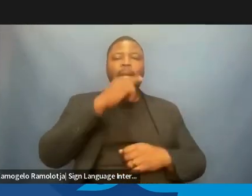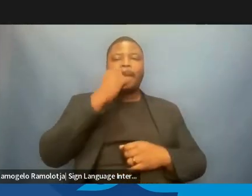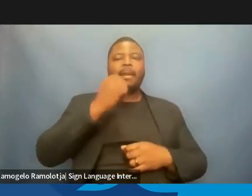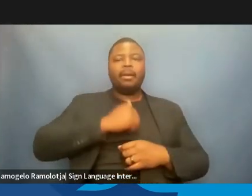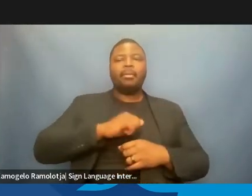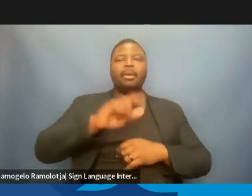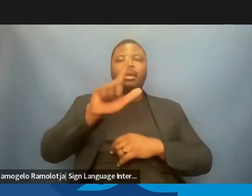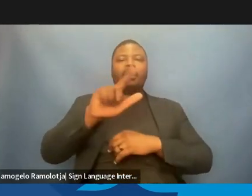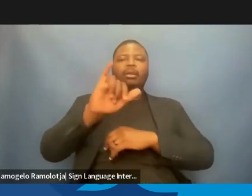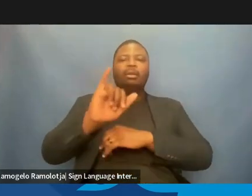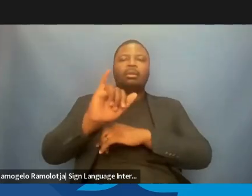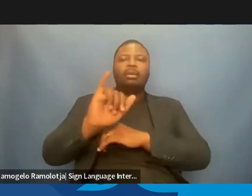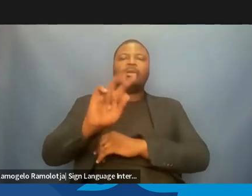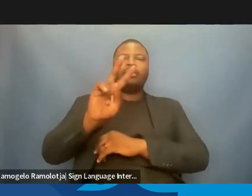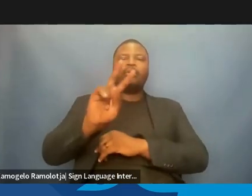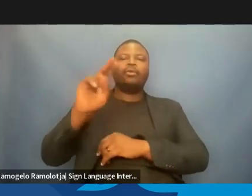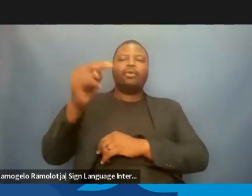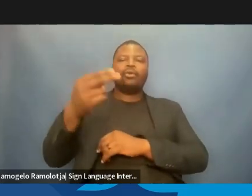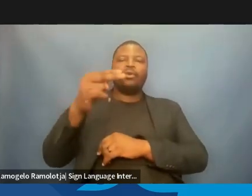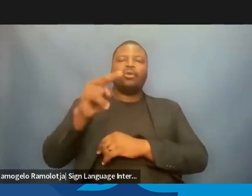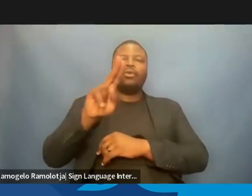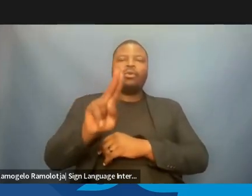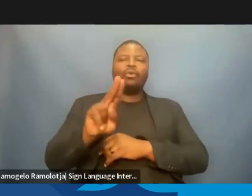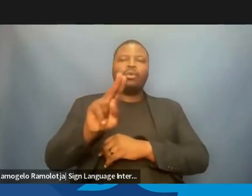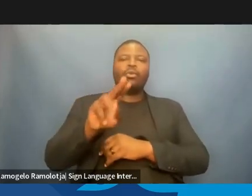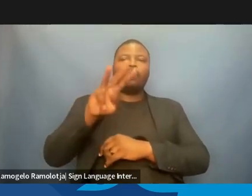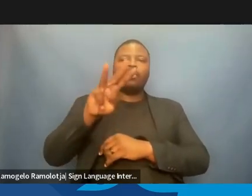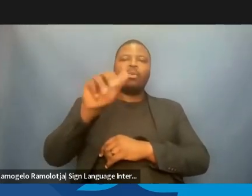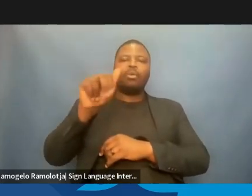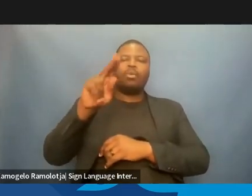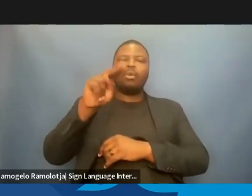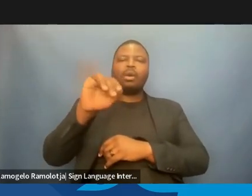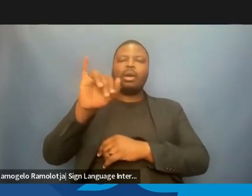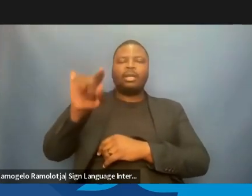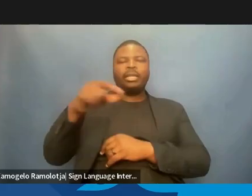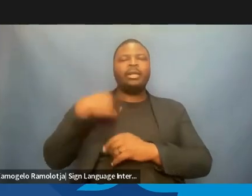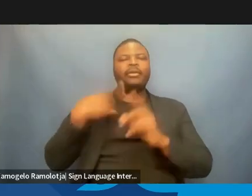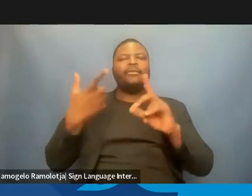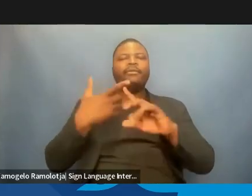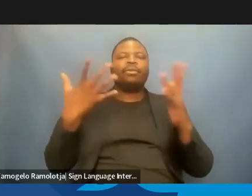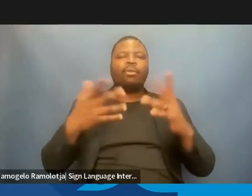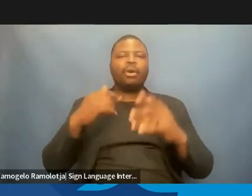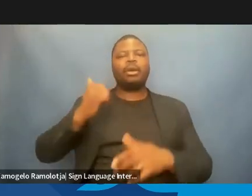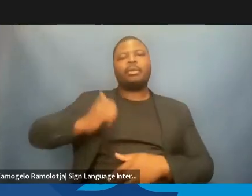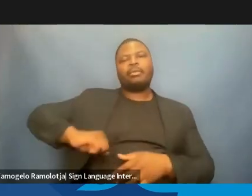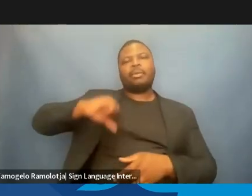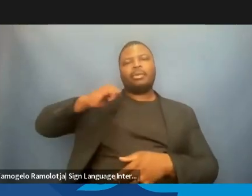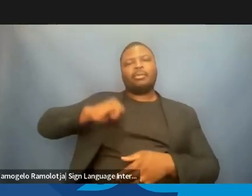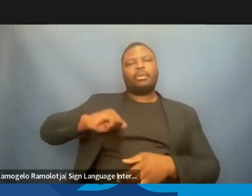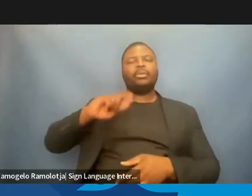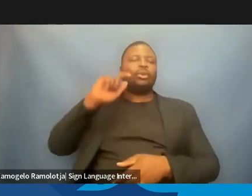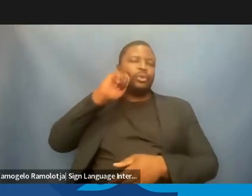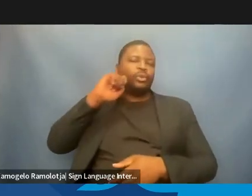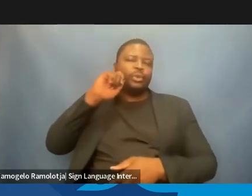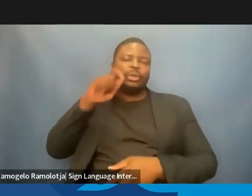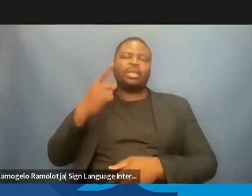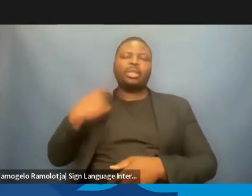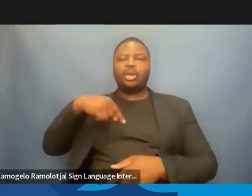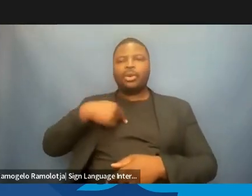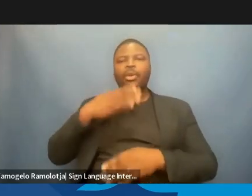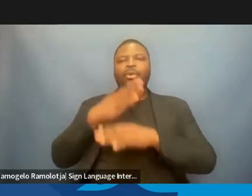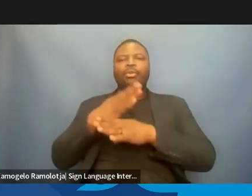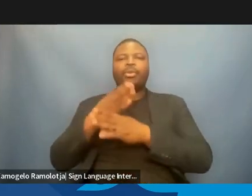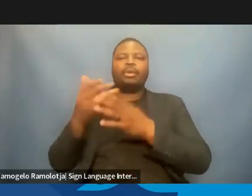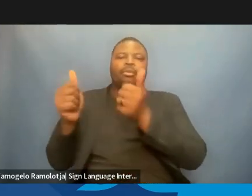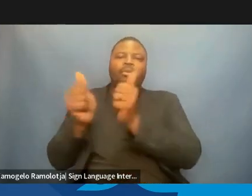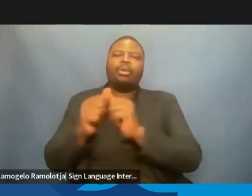from the health department in the city of Tshwane. We are working with the University of Pretoria to implement what we